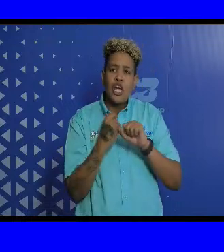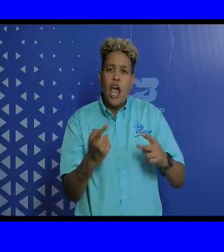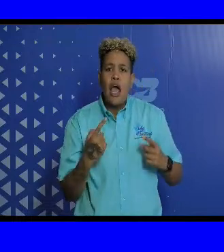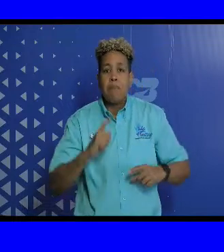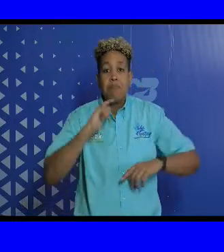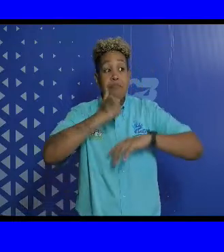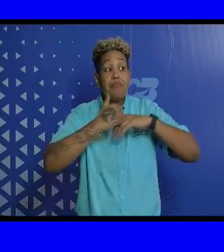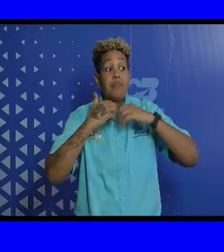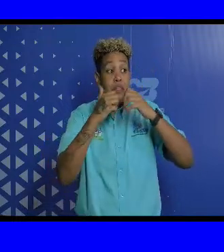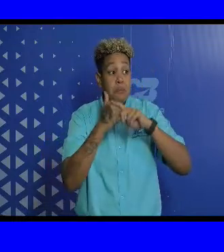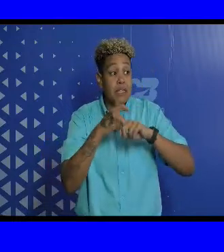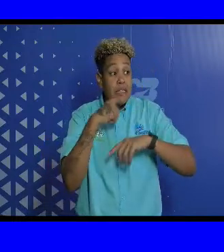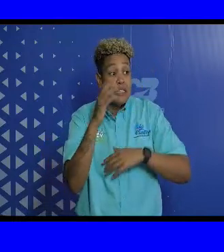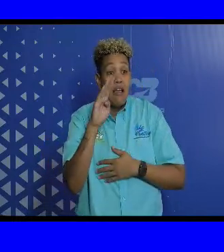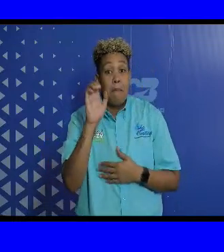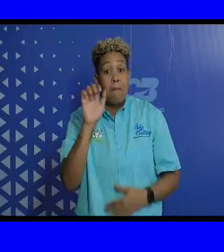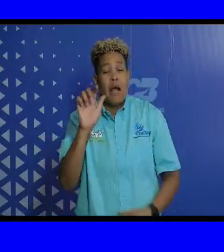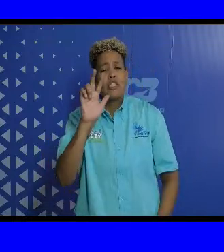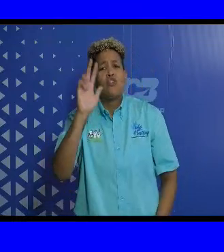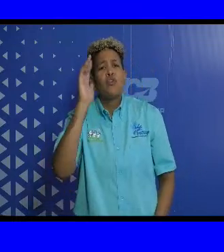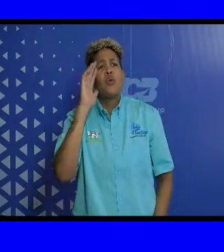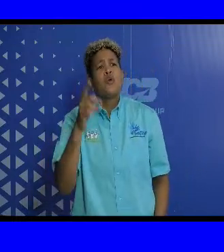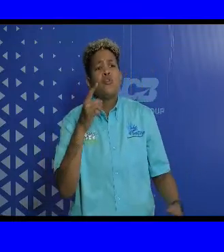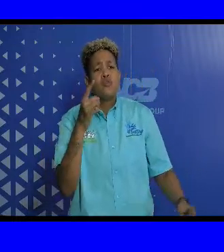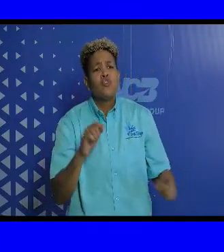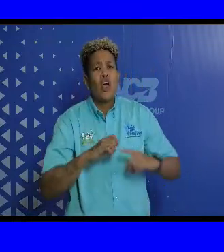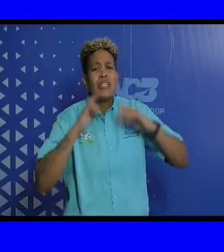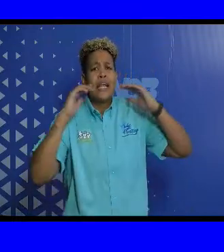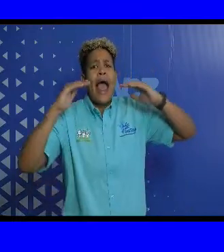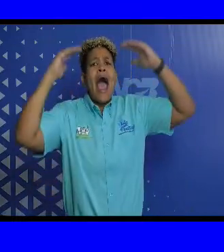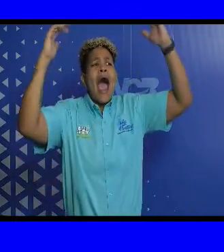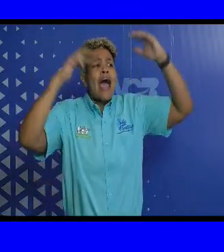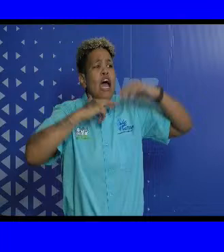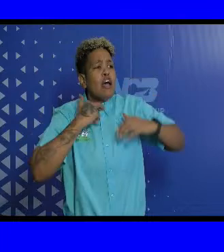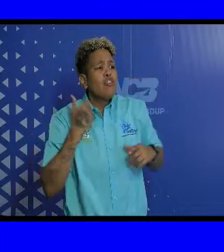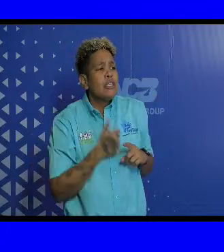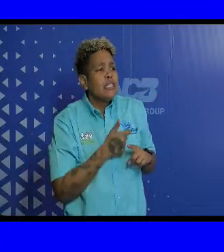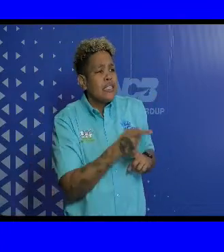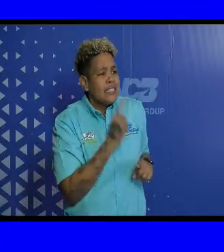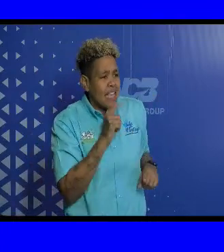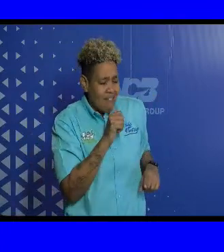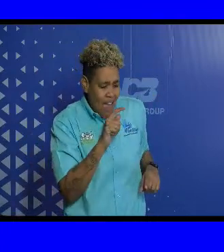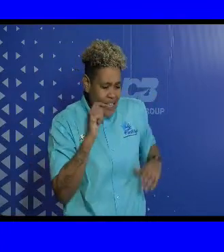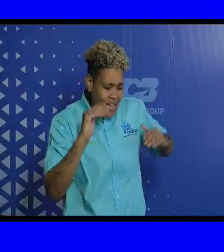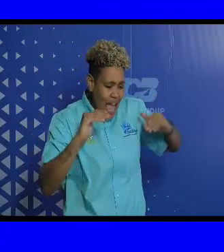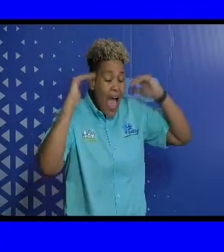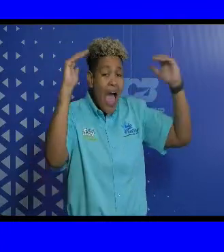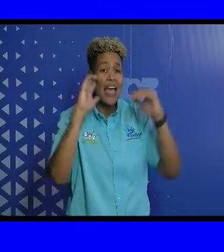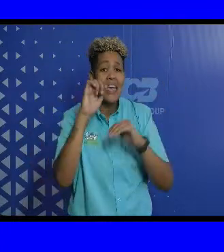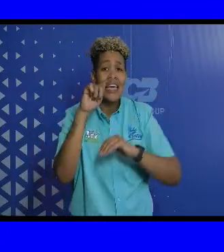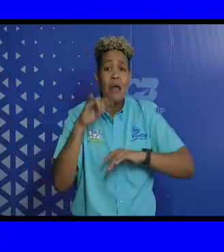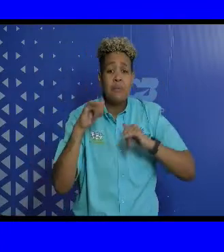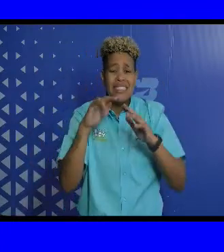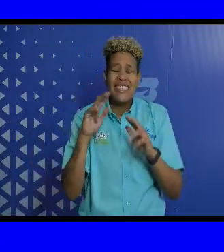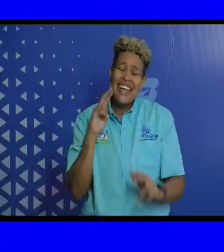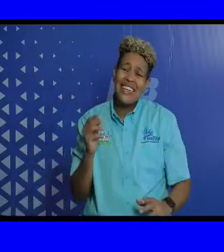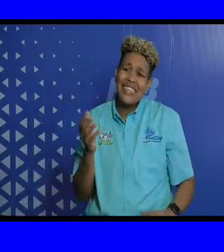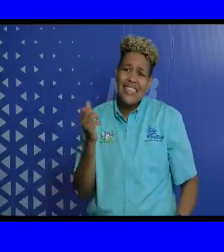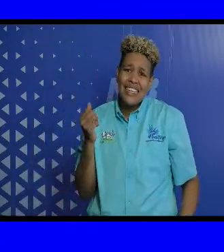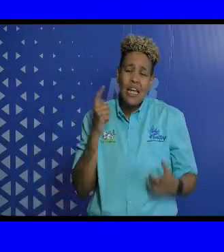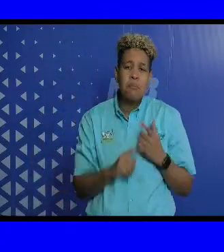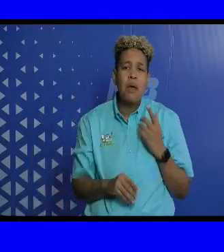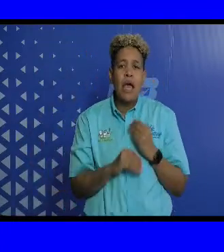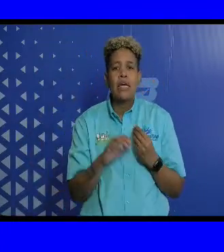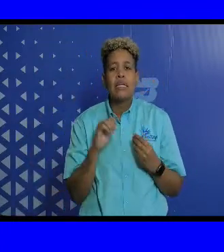The implementation of Basel III will result in higher risk-weighted assets, higher capital standards, and